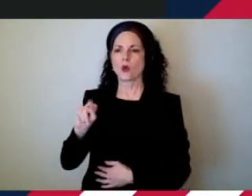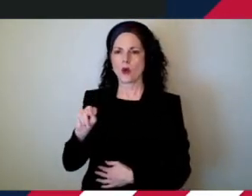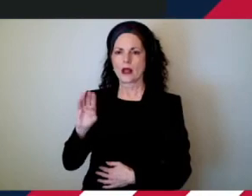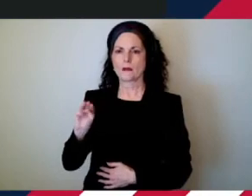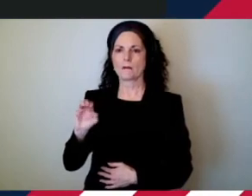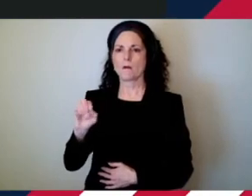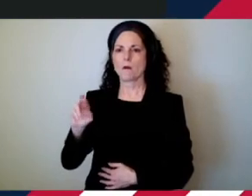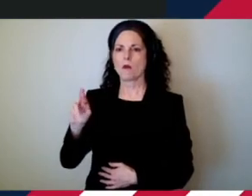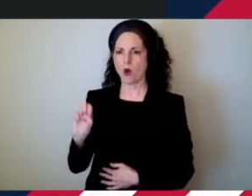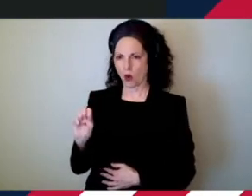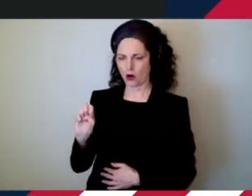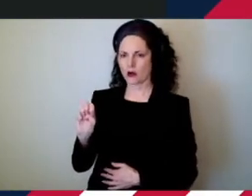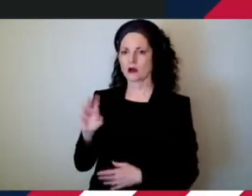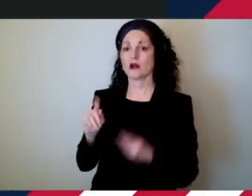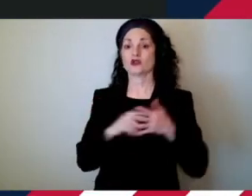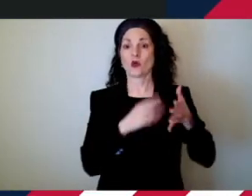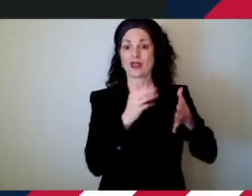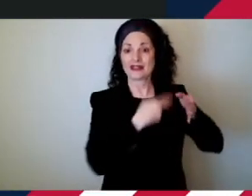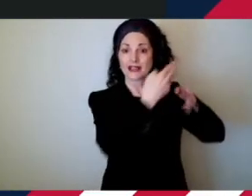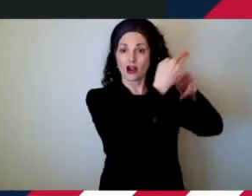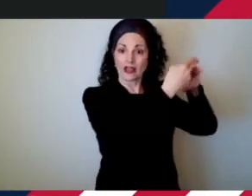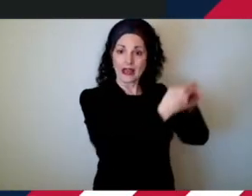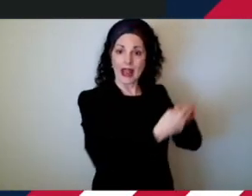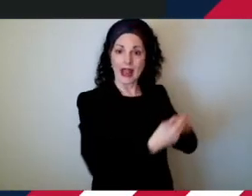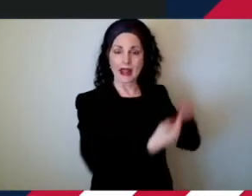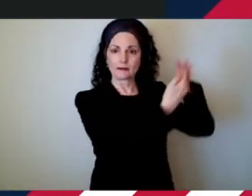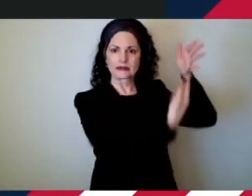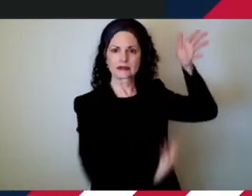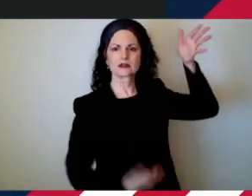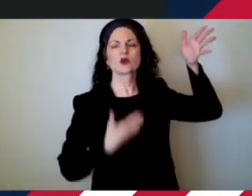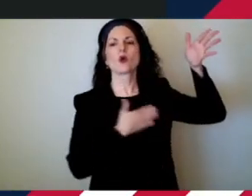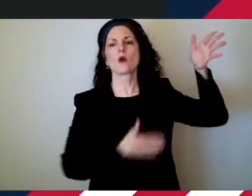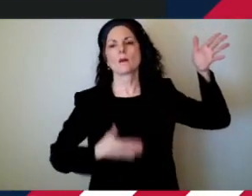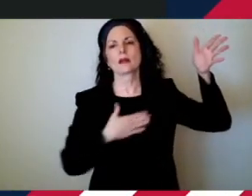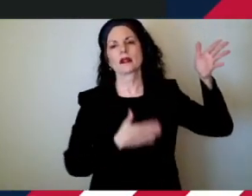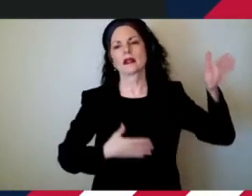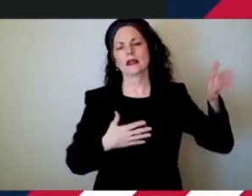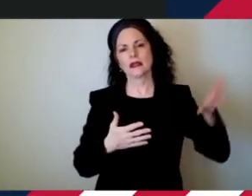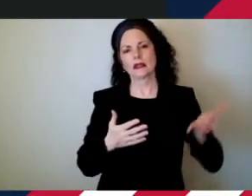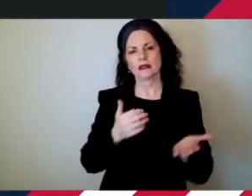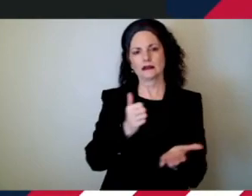for the 2020 Democratic National Convention.